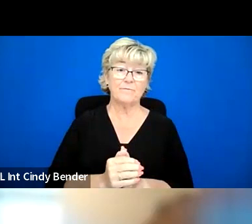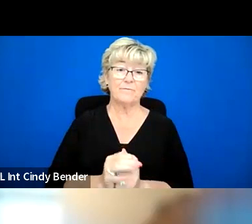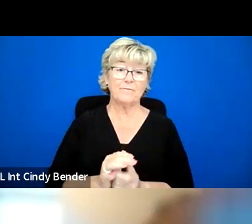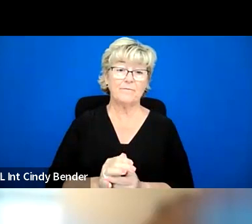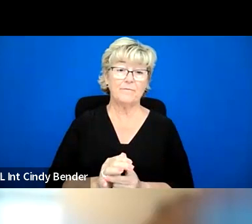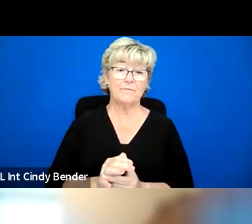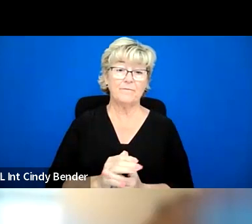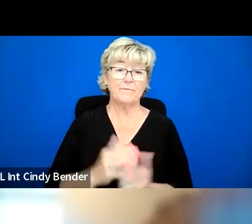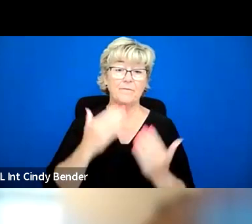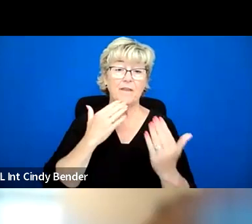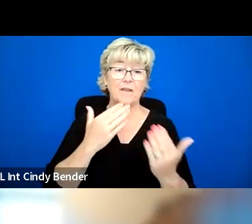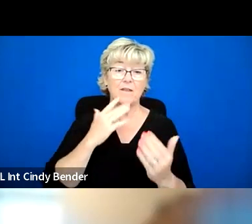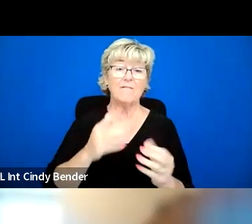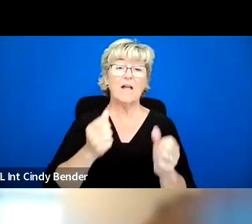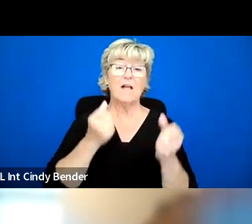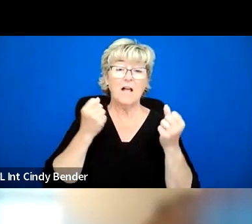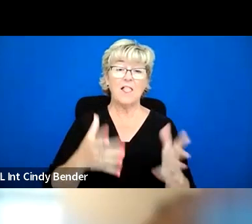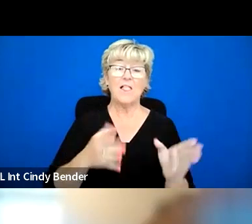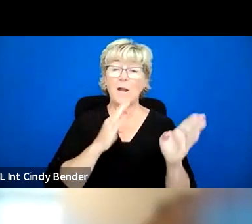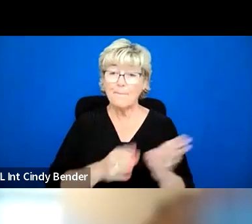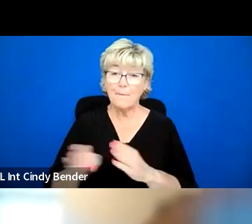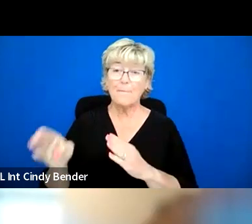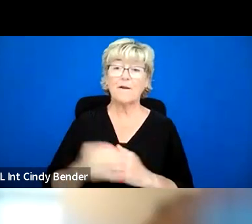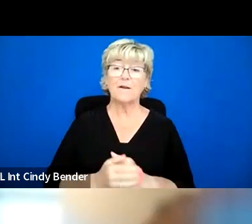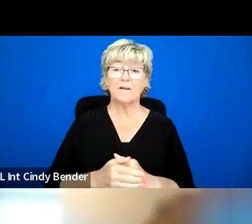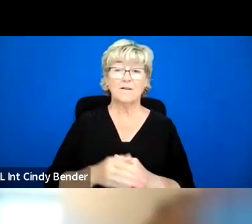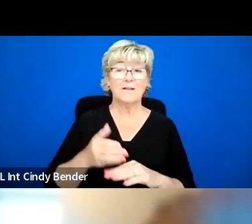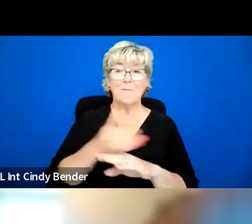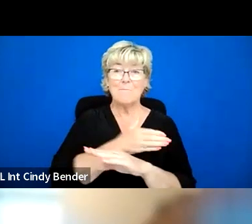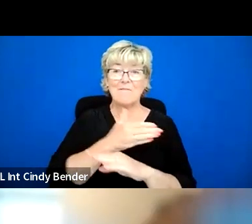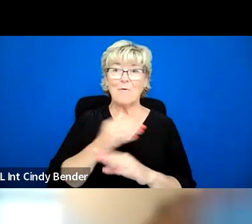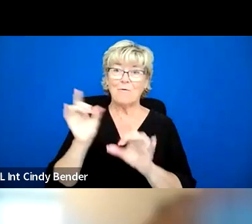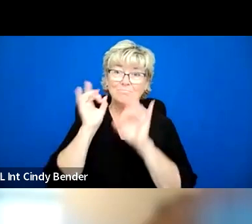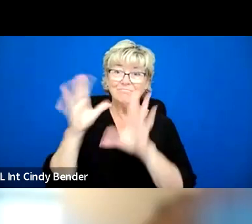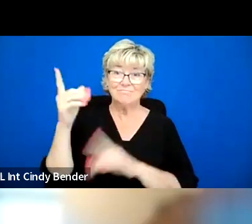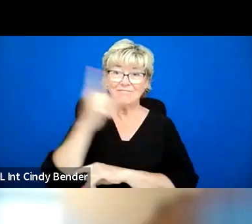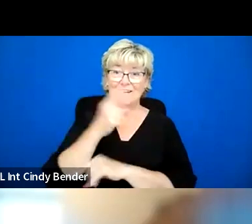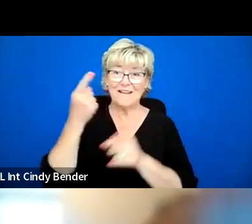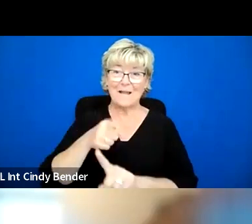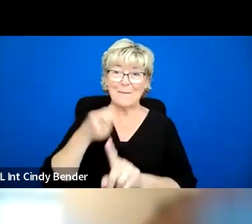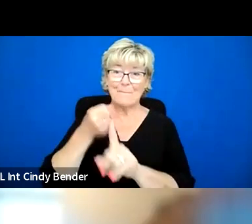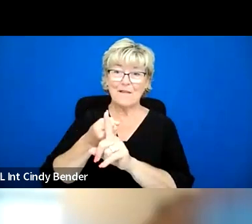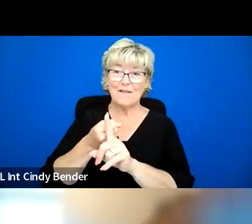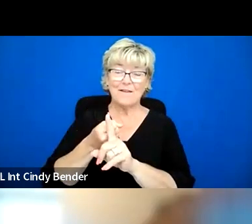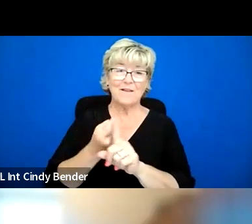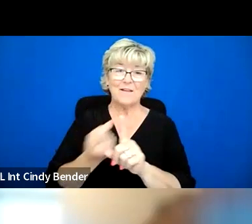Thank you, Ron. A lot of preparedness, a lot of planning. It's before the bad day happens. And again,